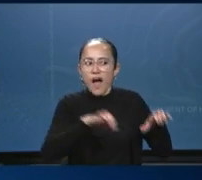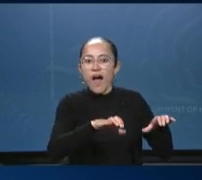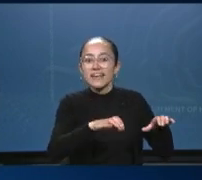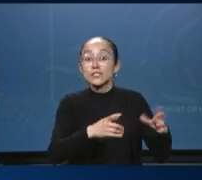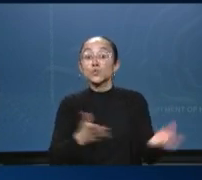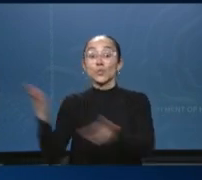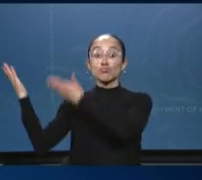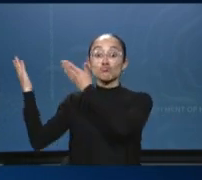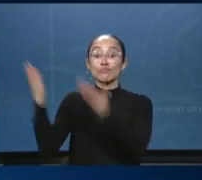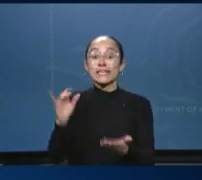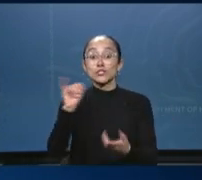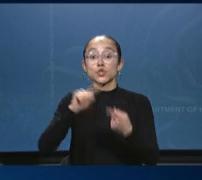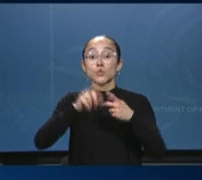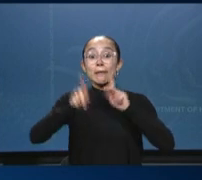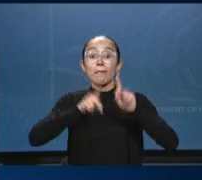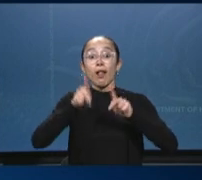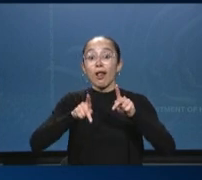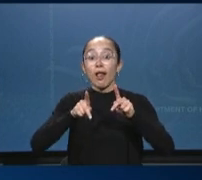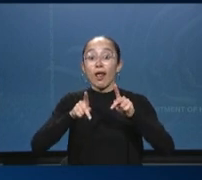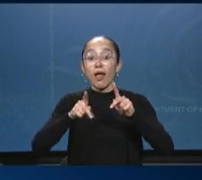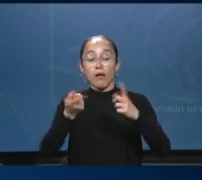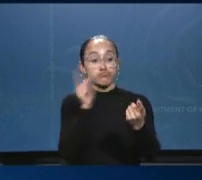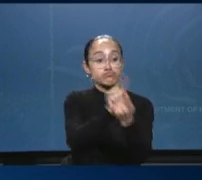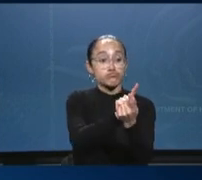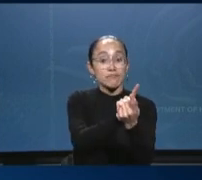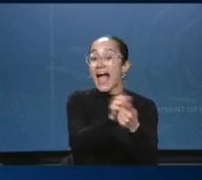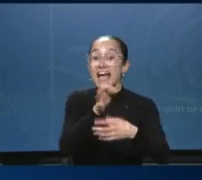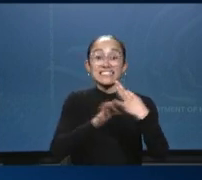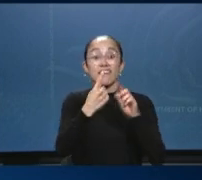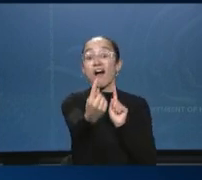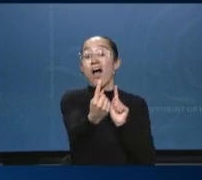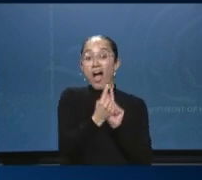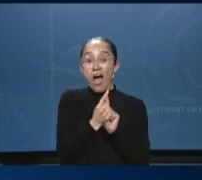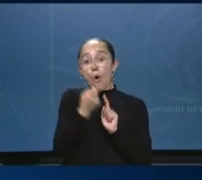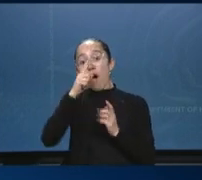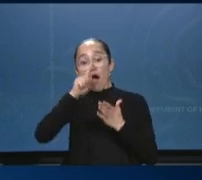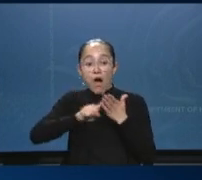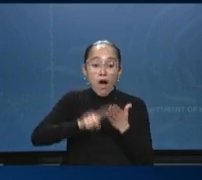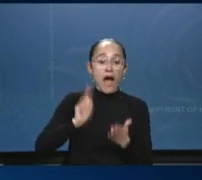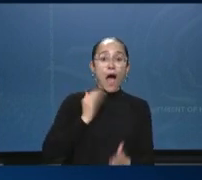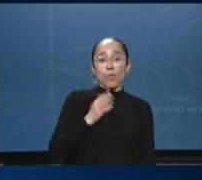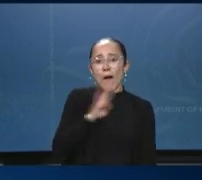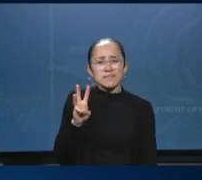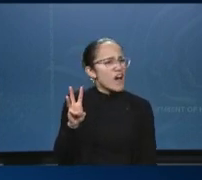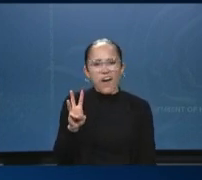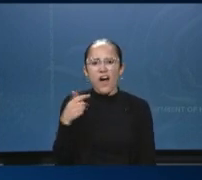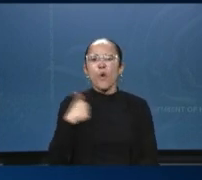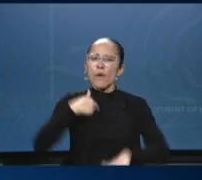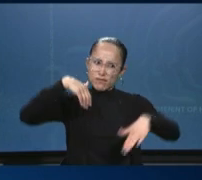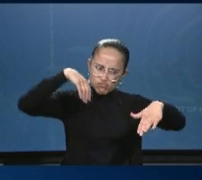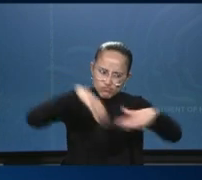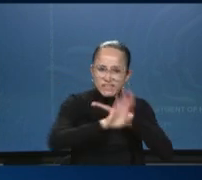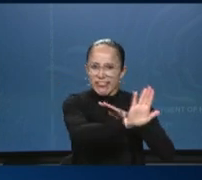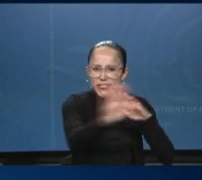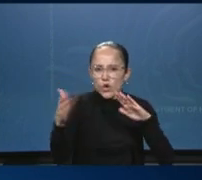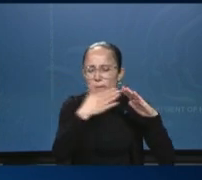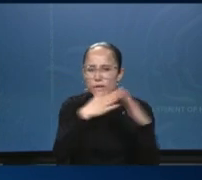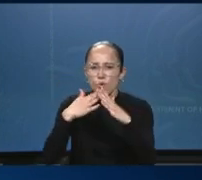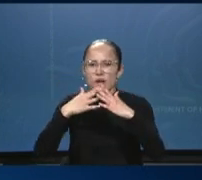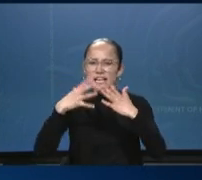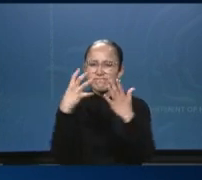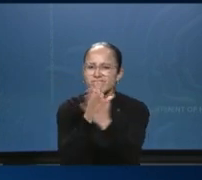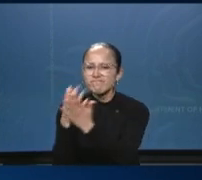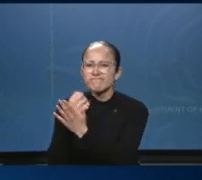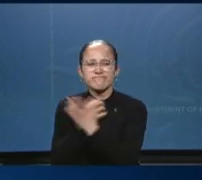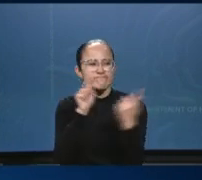right? We're not waiting for people to come to our website. We're going where our communities are, churches, barbershops, and I think it's been really, really fantastic work